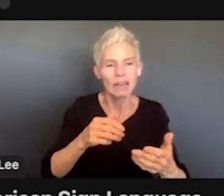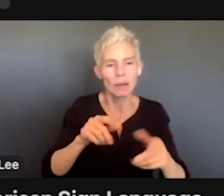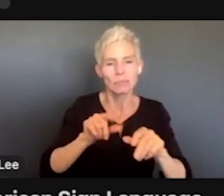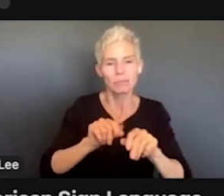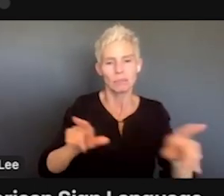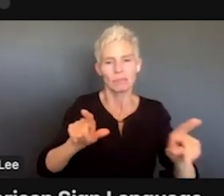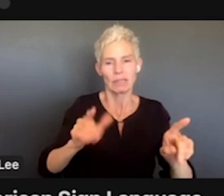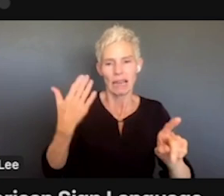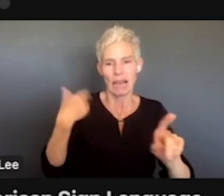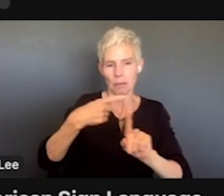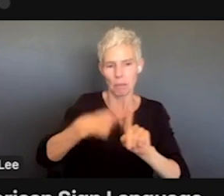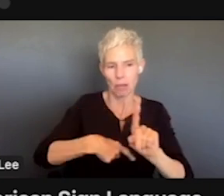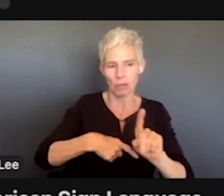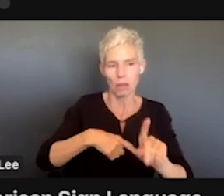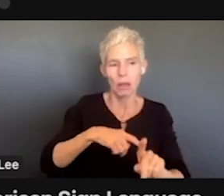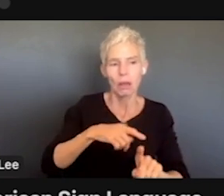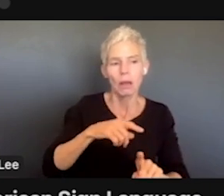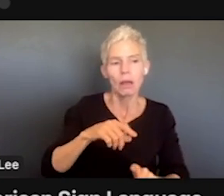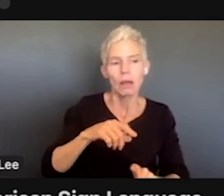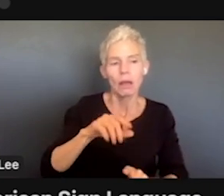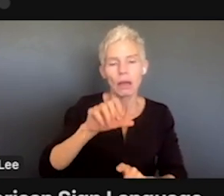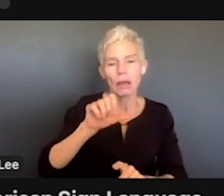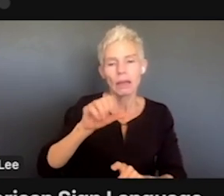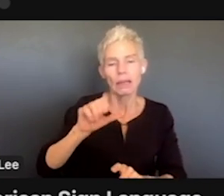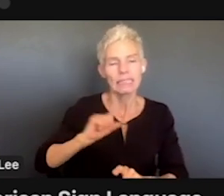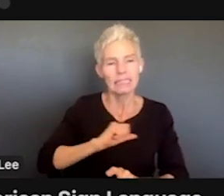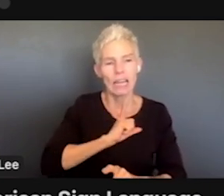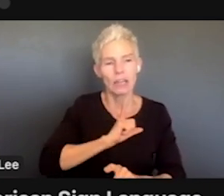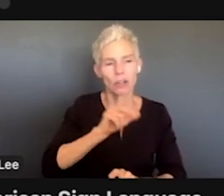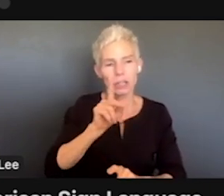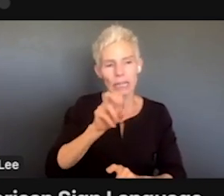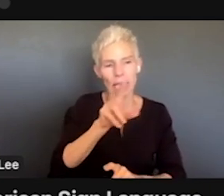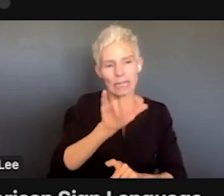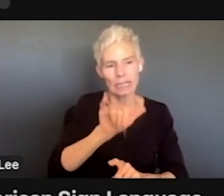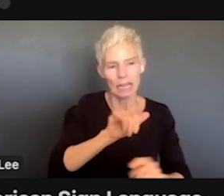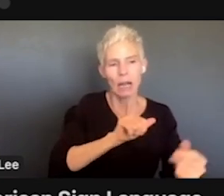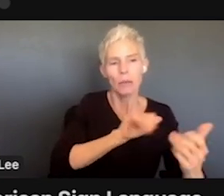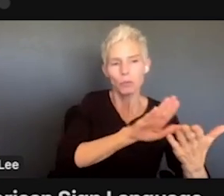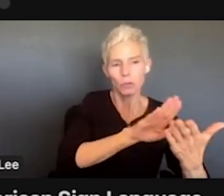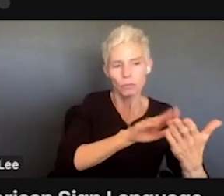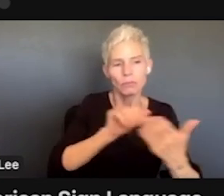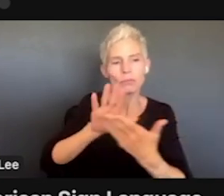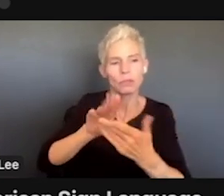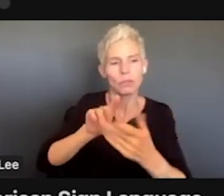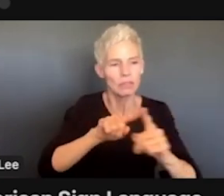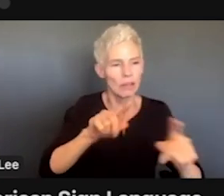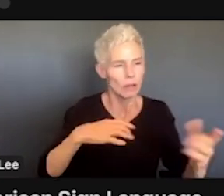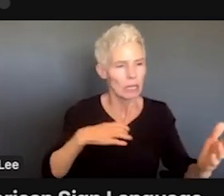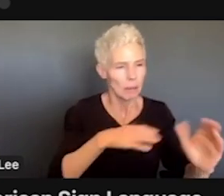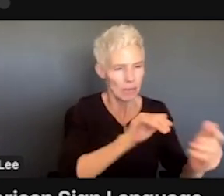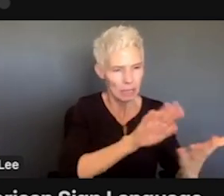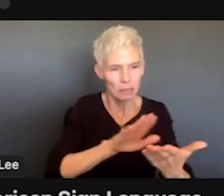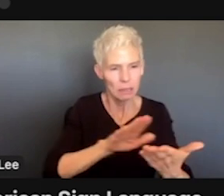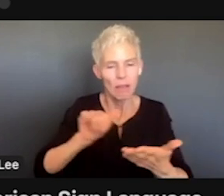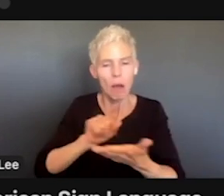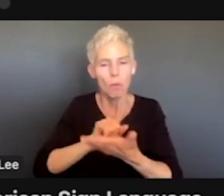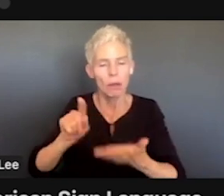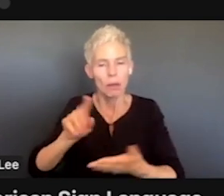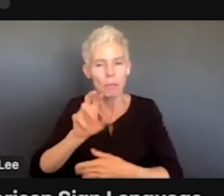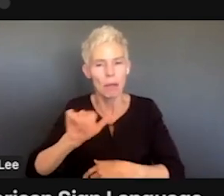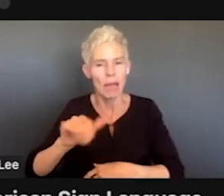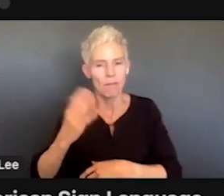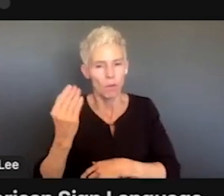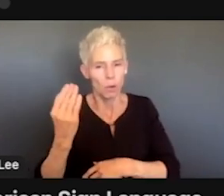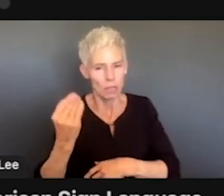before the House Appropriations Committee as well as the Senate Help Committee in the week of May 14th. And last week he